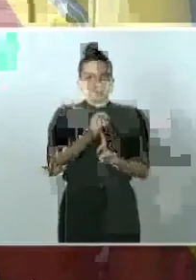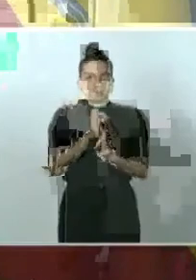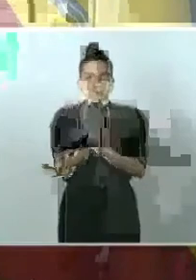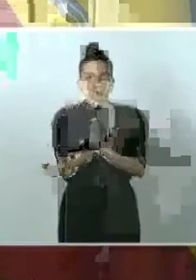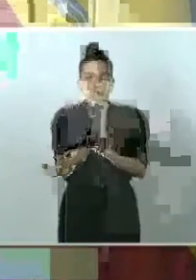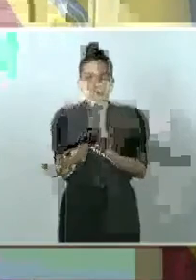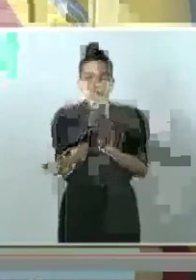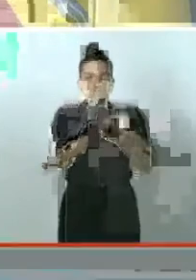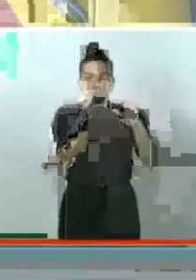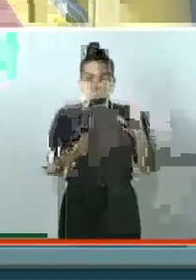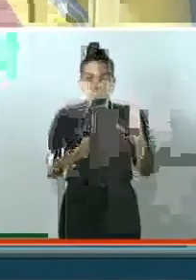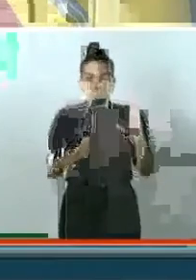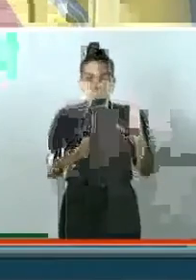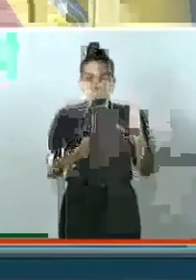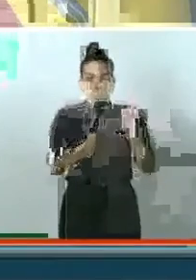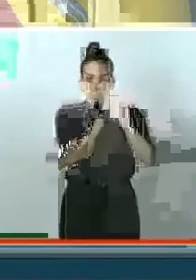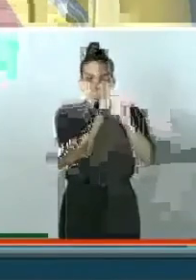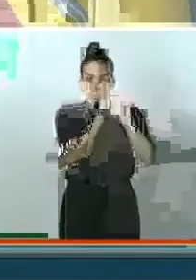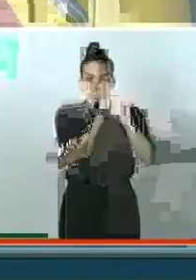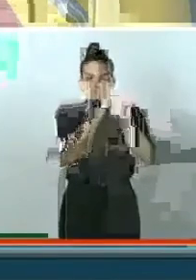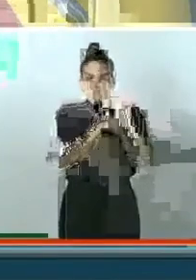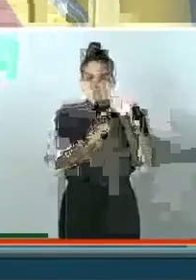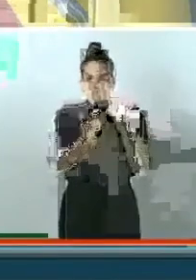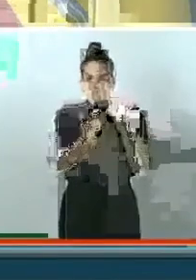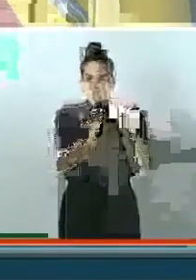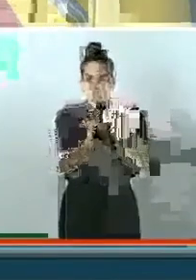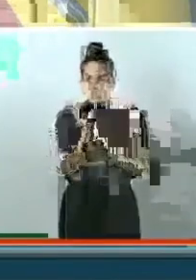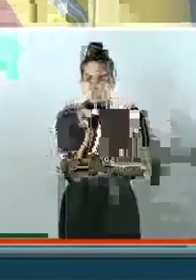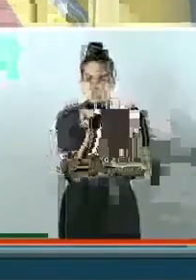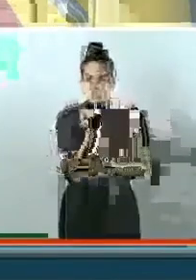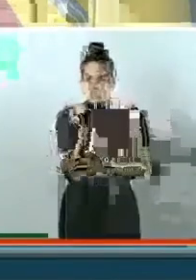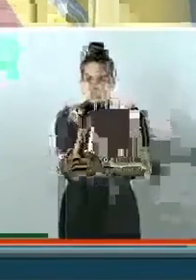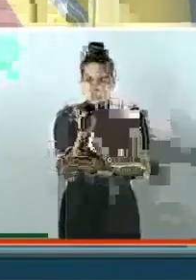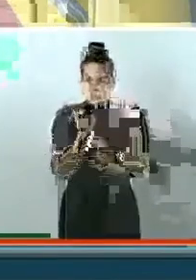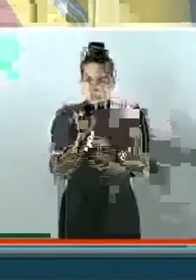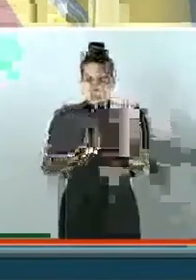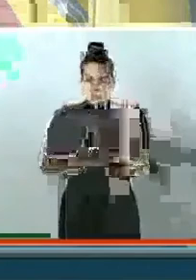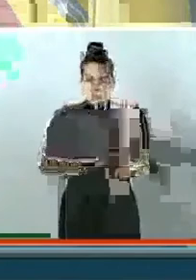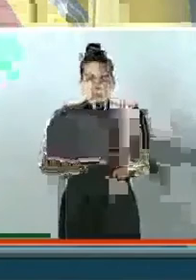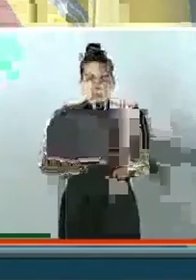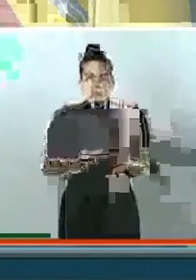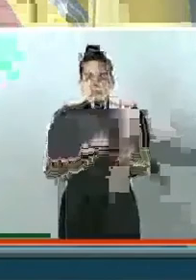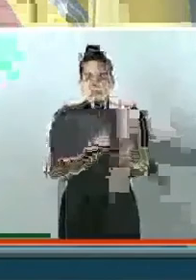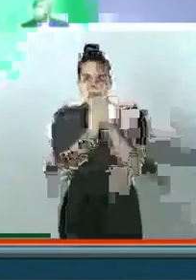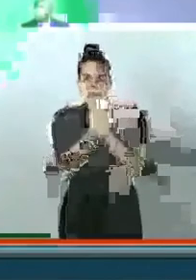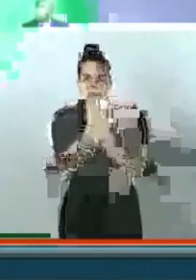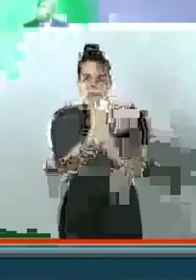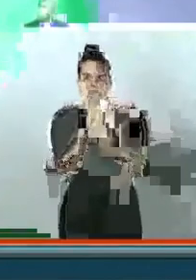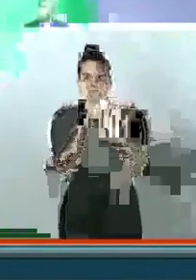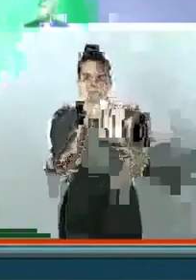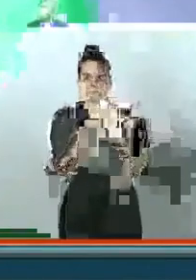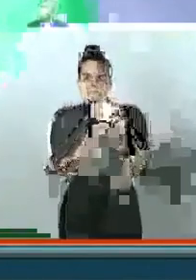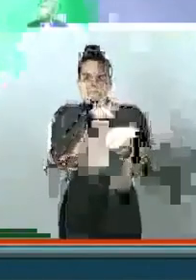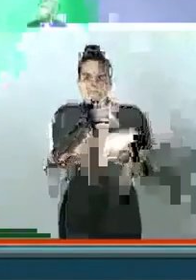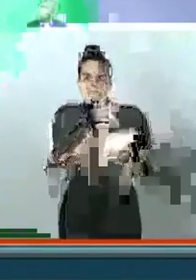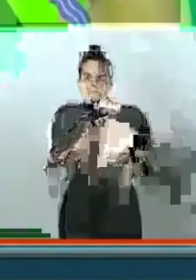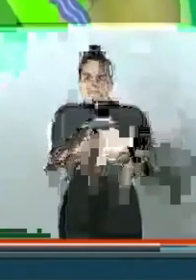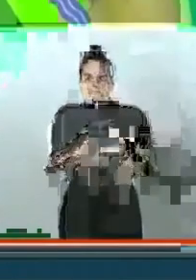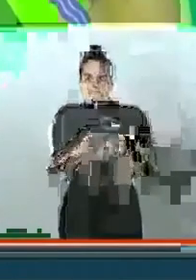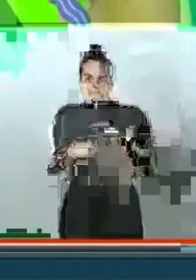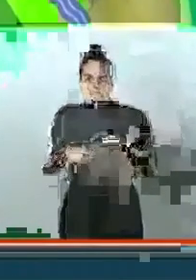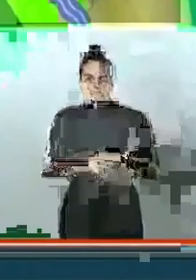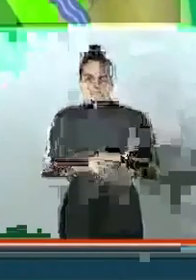Force already has a plane ready to proceed with the repatriation as soon as the Ministry of Foreign Affairs informs them that all